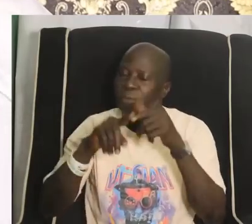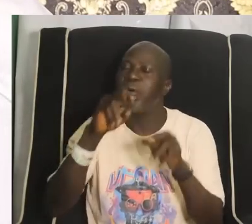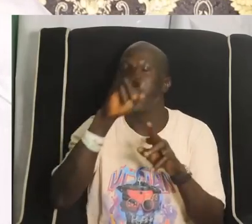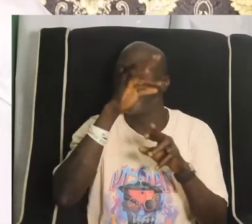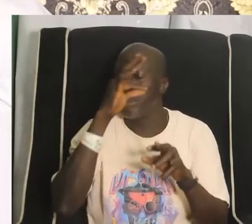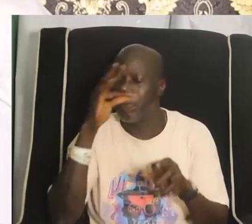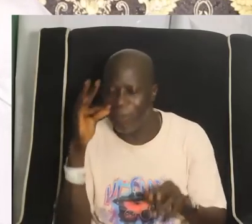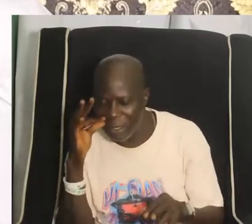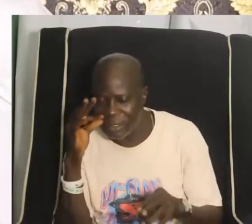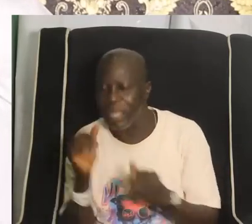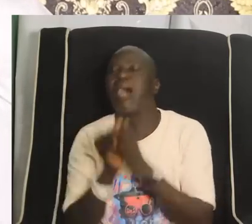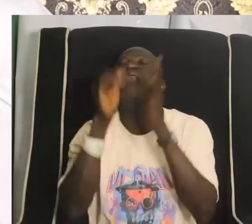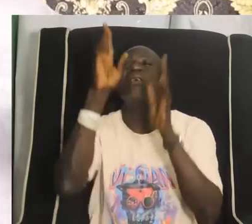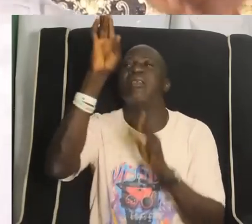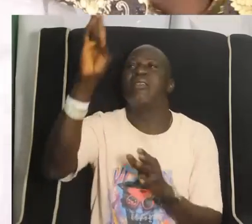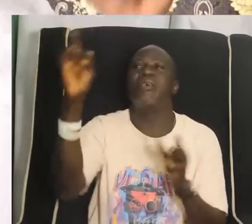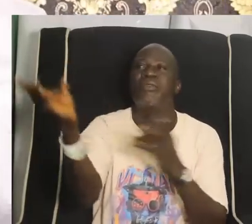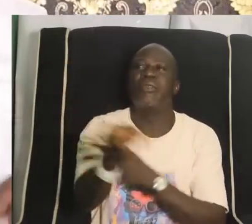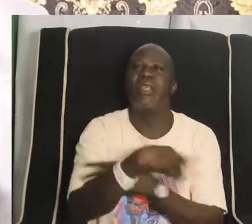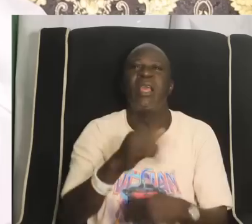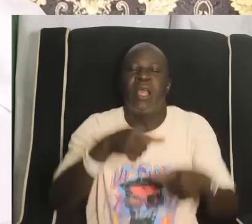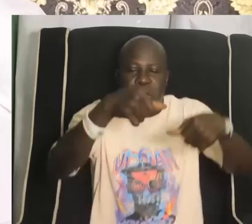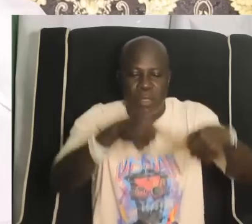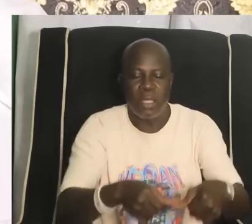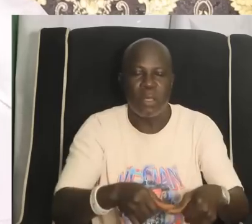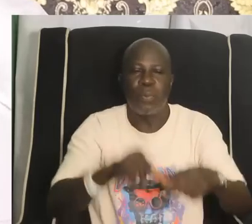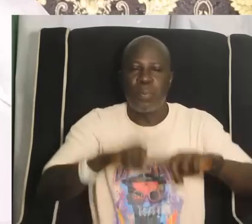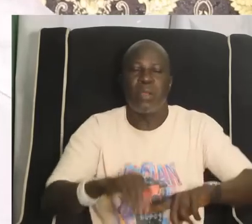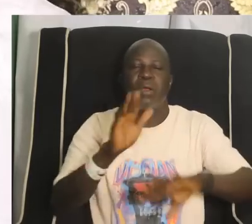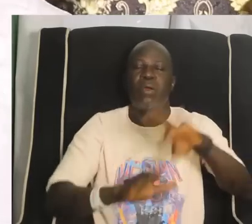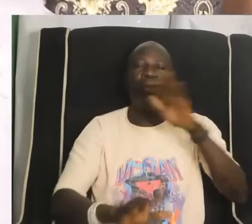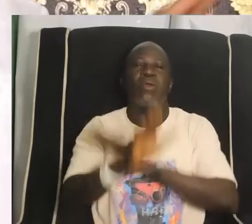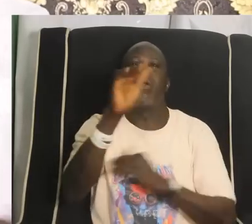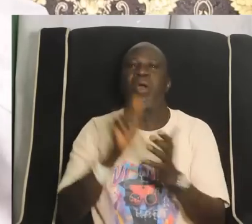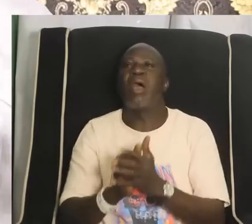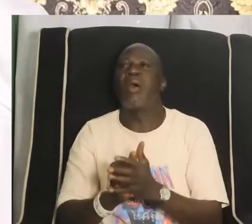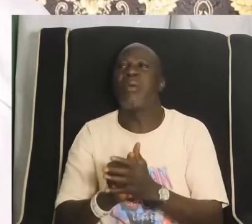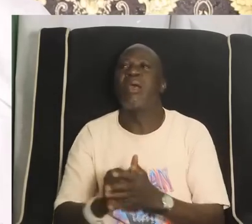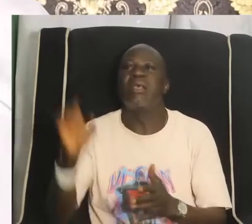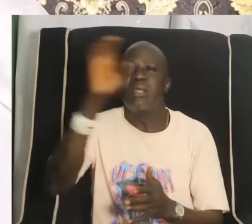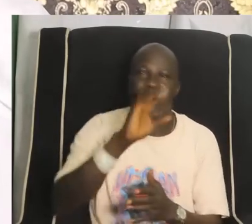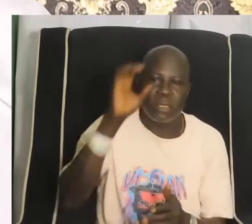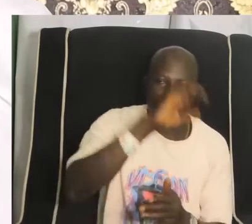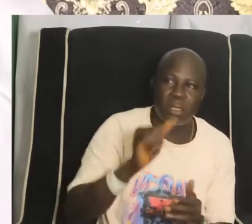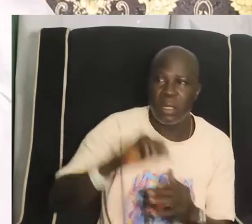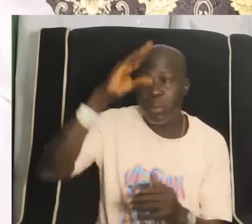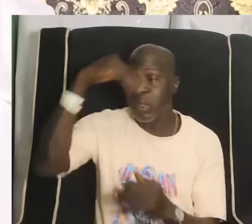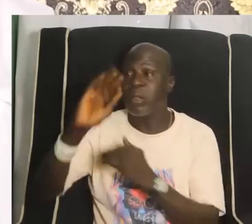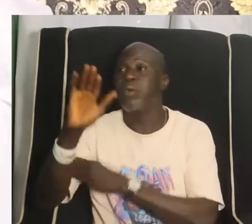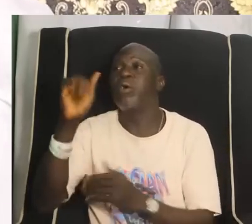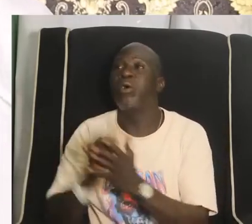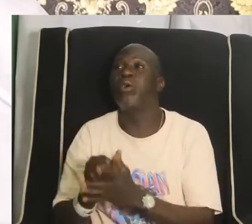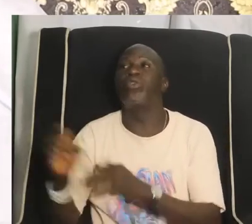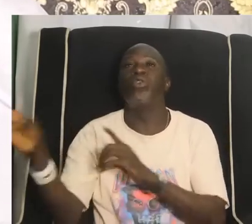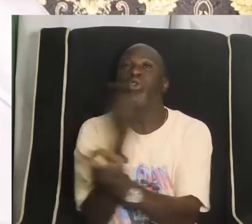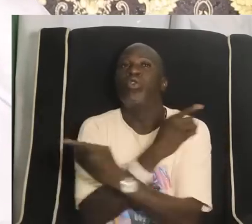meje ko gba. You will fast for 7 days. Ko taku ti Olorun Olorun. And cry unto the Lord. O wa mo ranse Olorun ri. See for the men of God. Ko se to